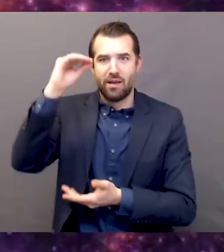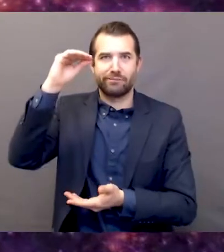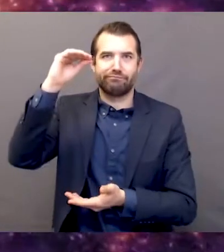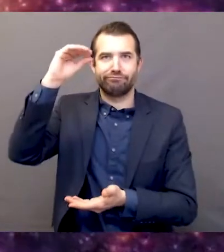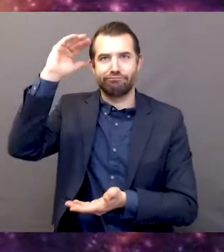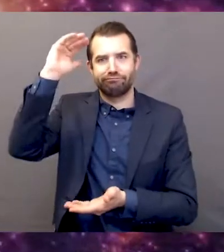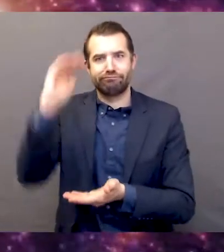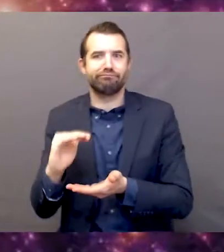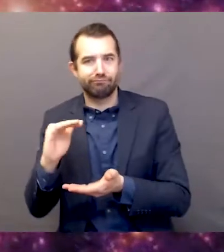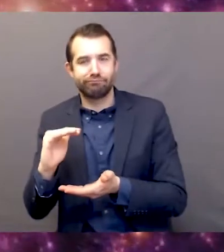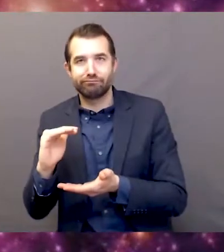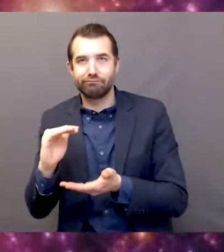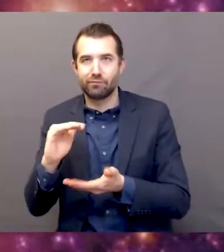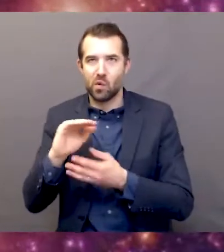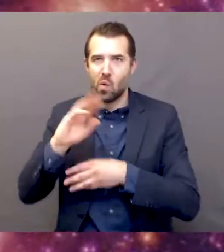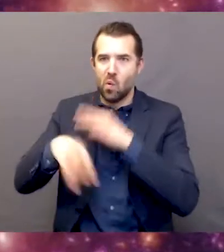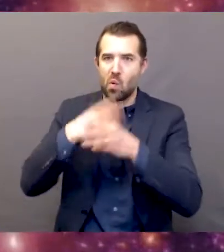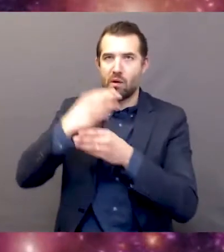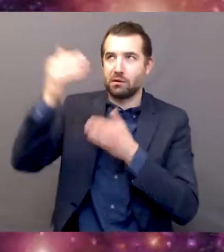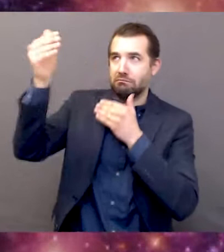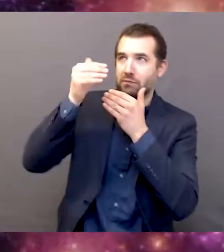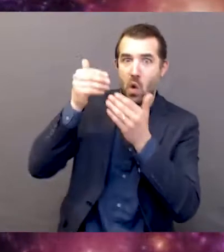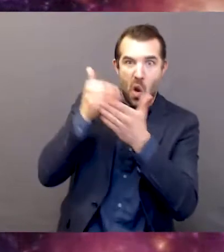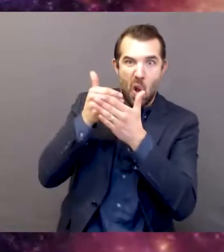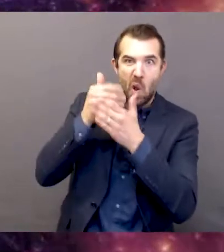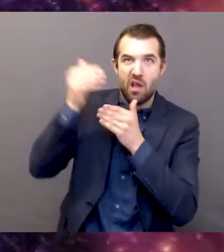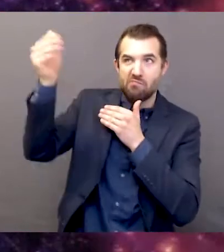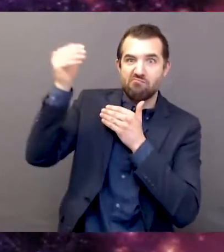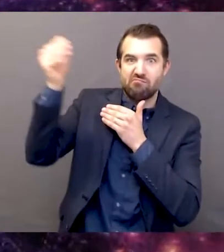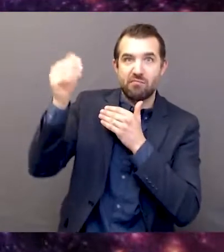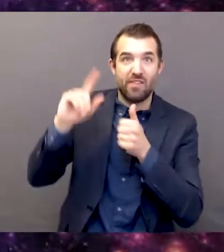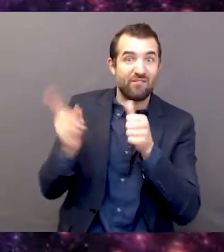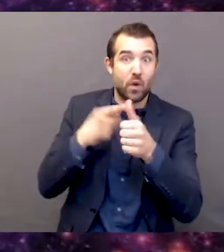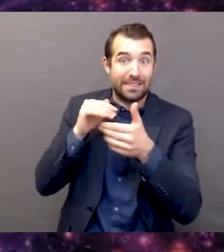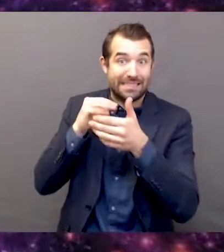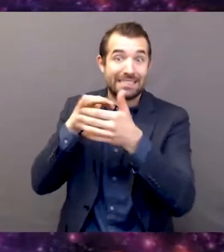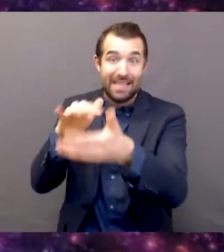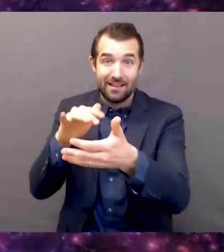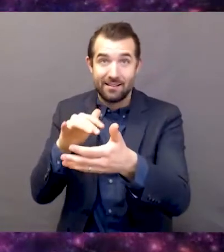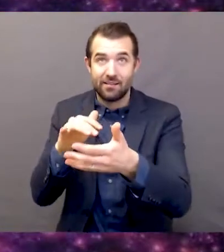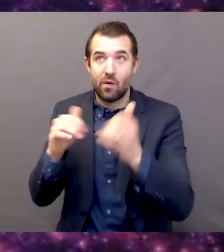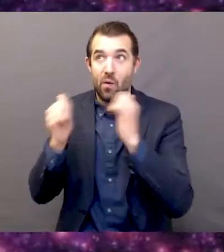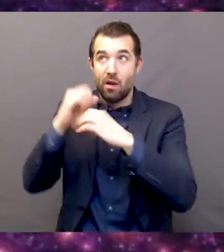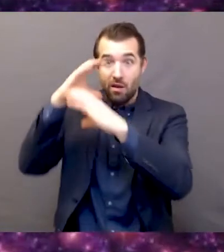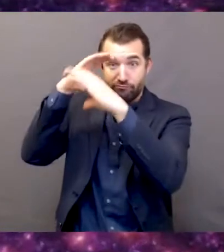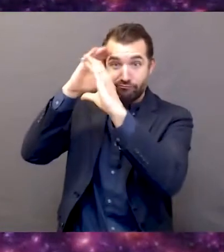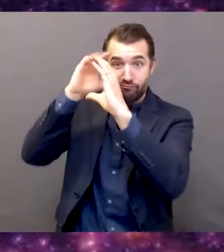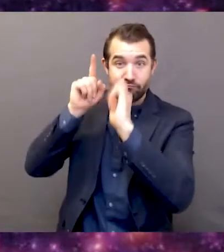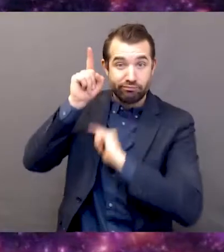first object to be studied with the Event Horizon Telescope. And because of its proximity and its